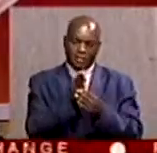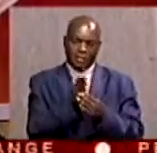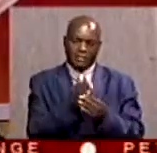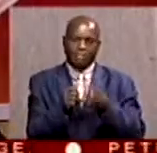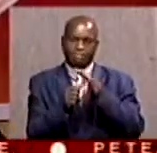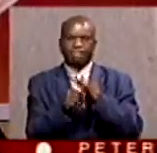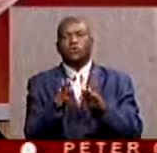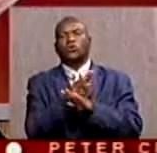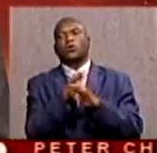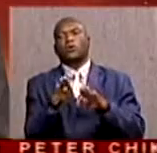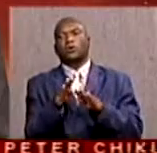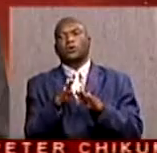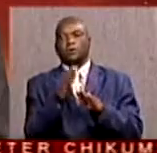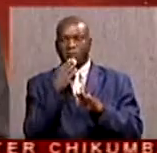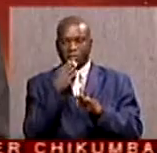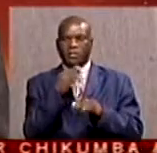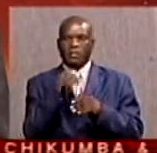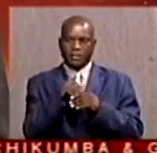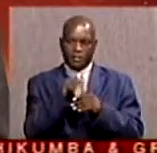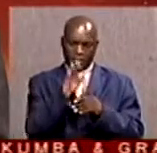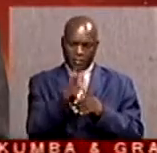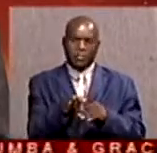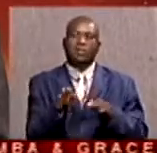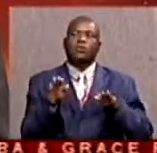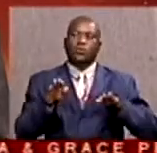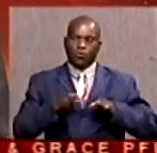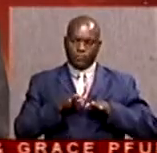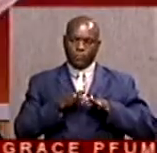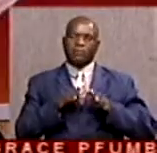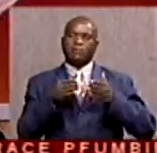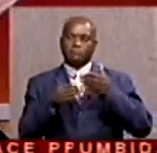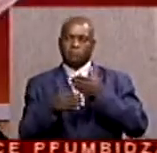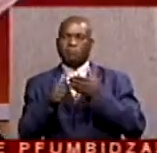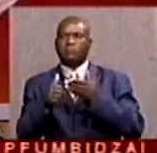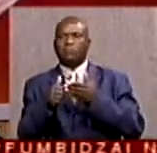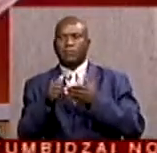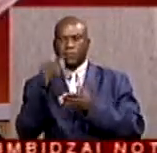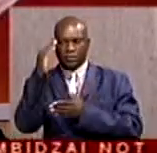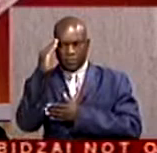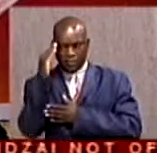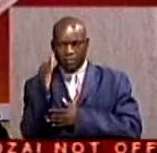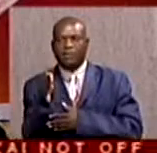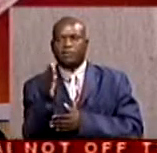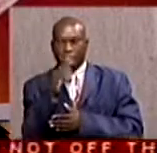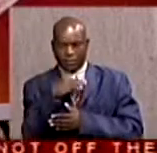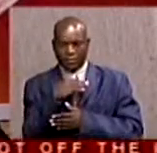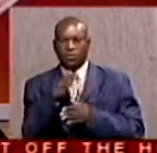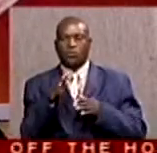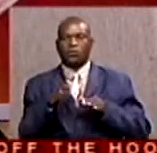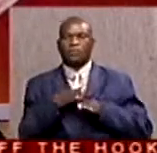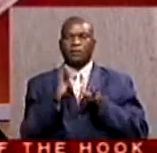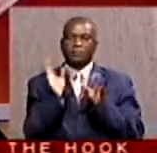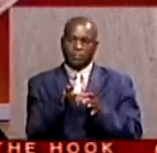like yourself also have a good representation of women and of women issues. So thank you for inviting us. So